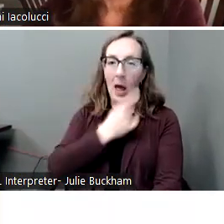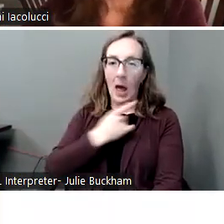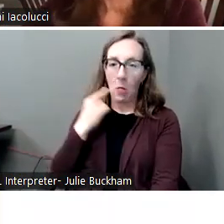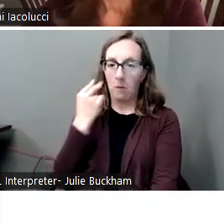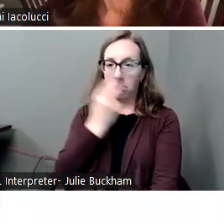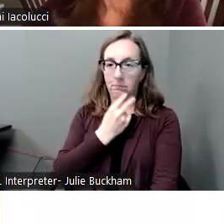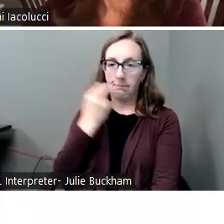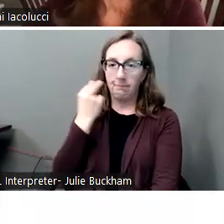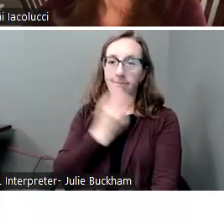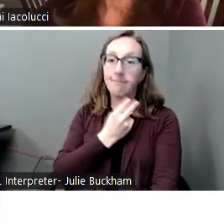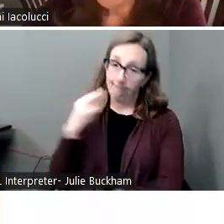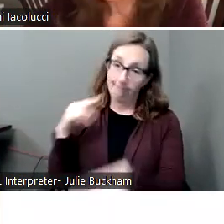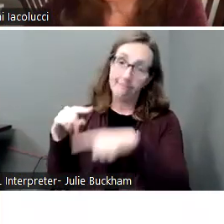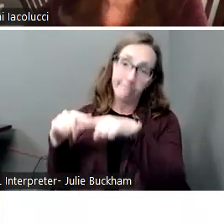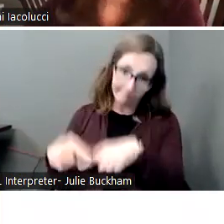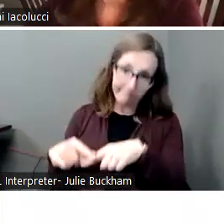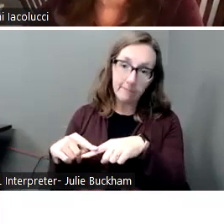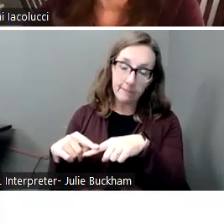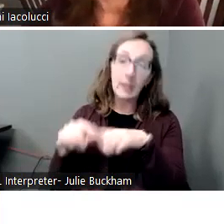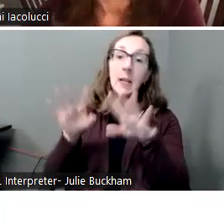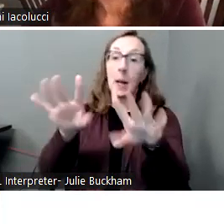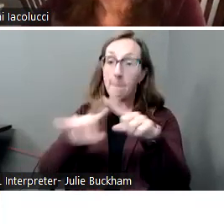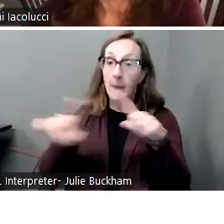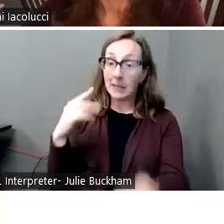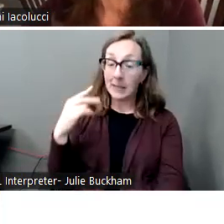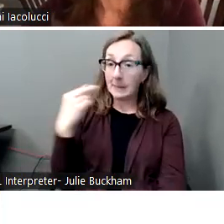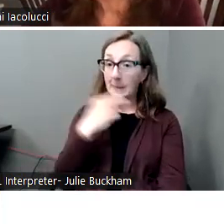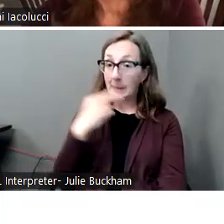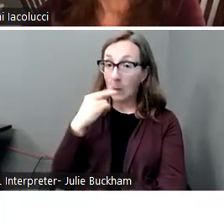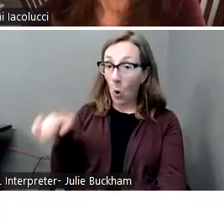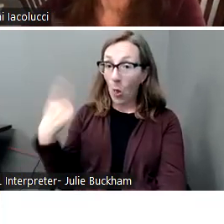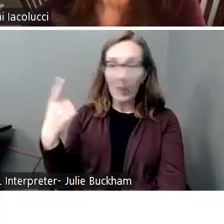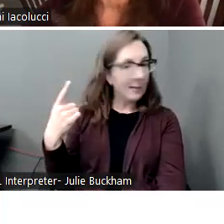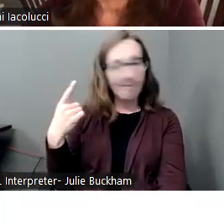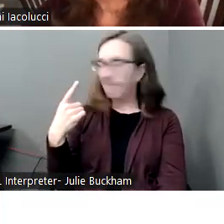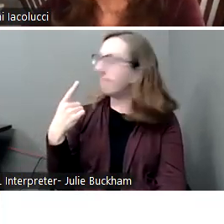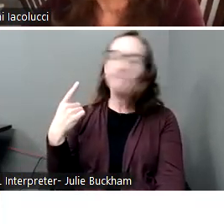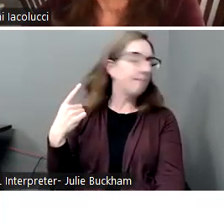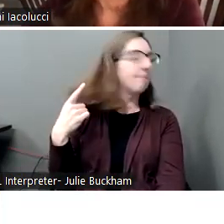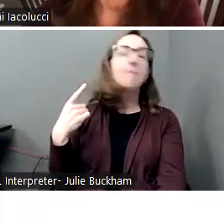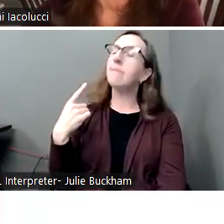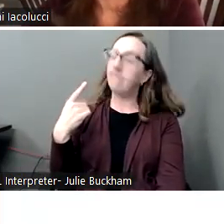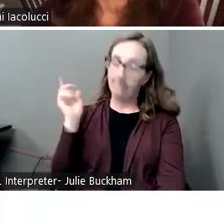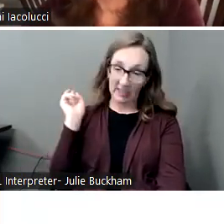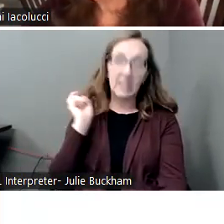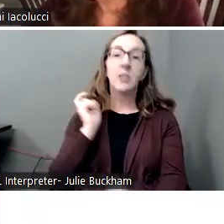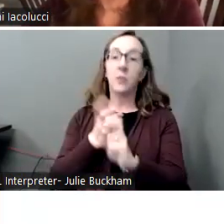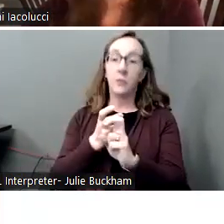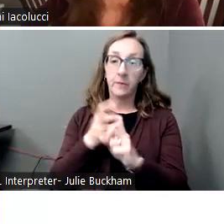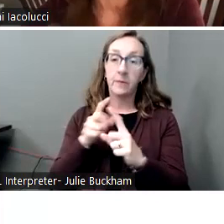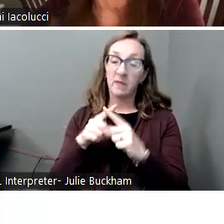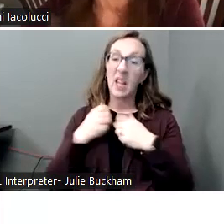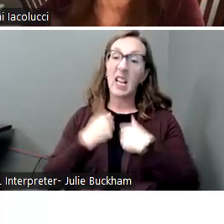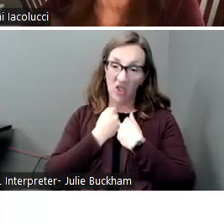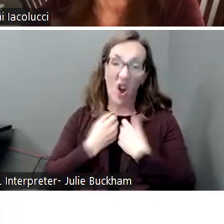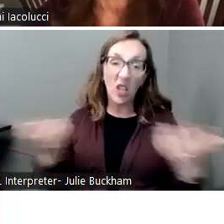read, but do not rely on speech reading. It's difficult, it's exhausting, and it's not perfect. I think